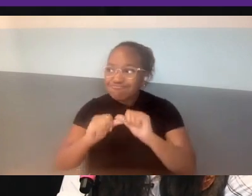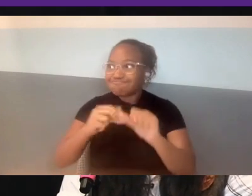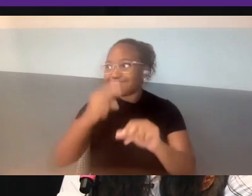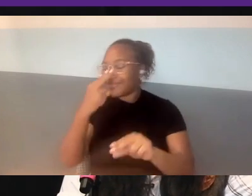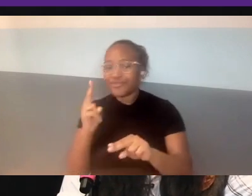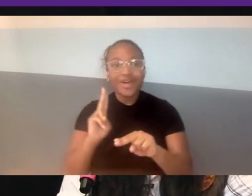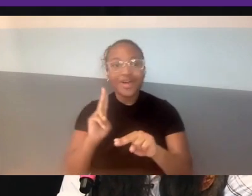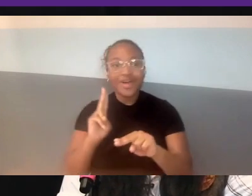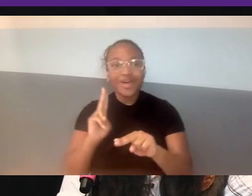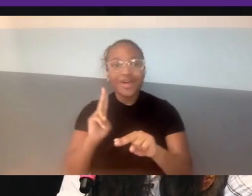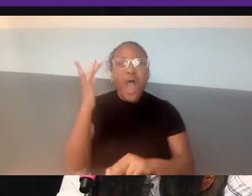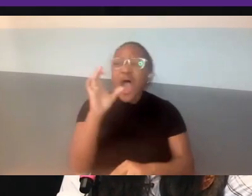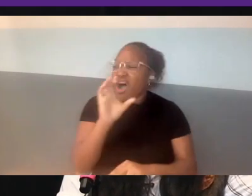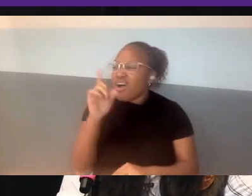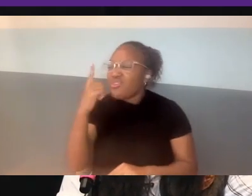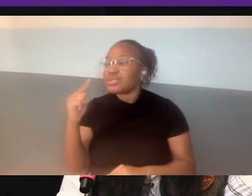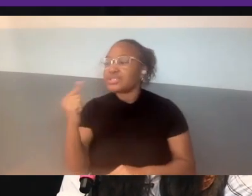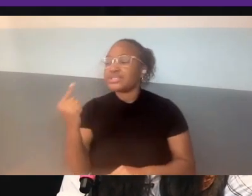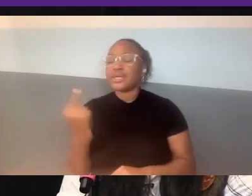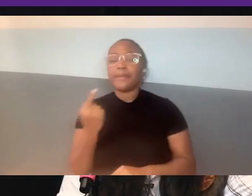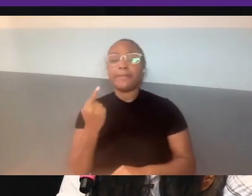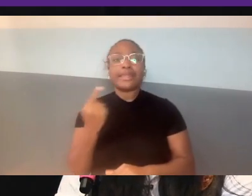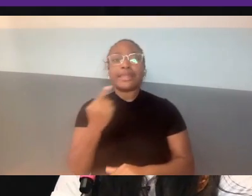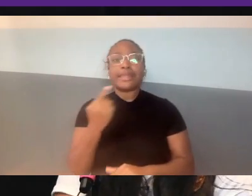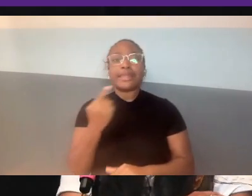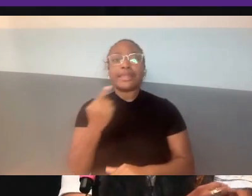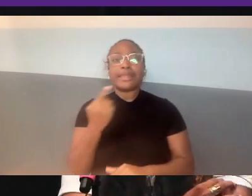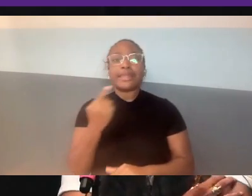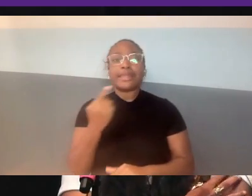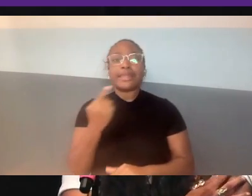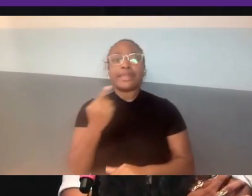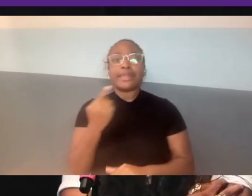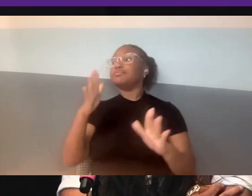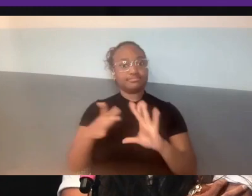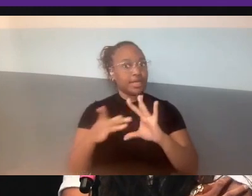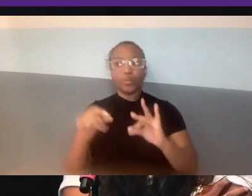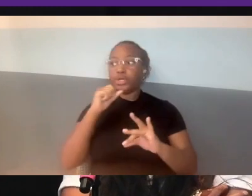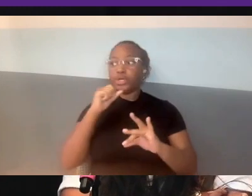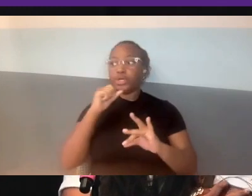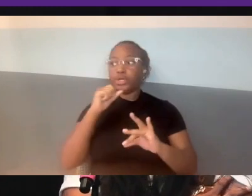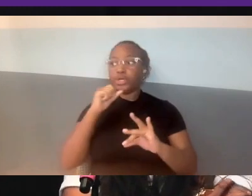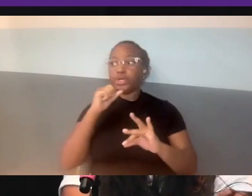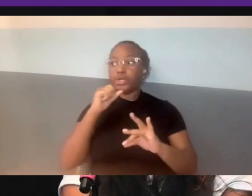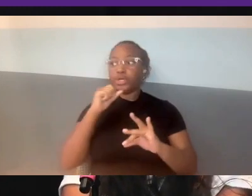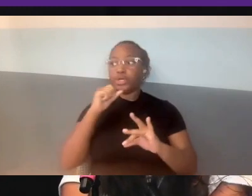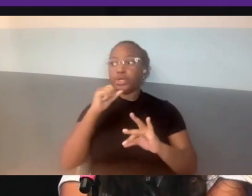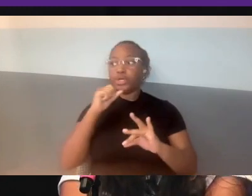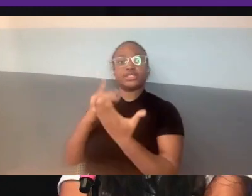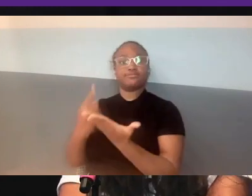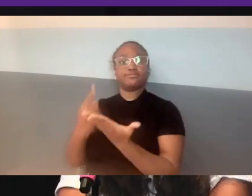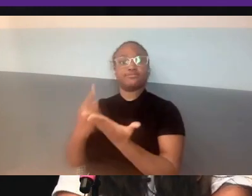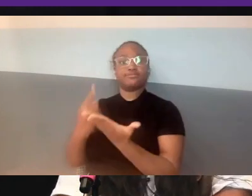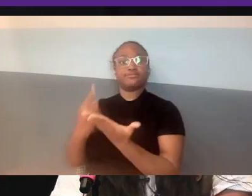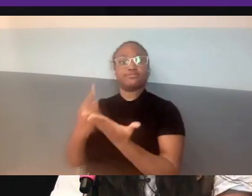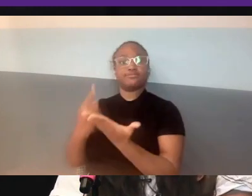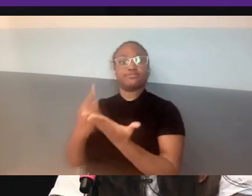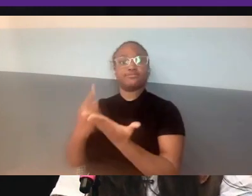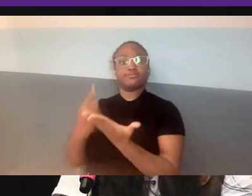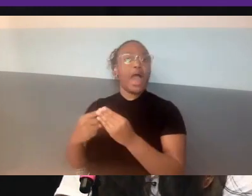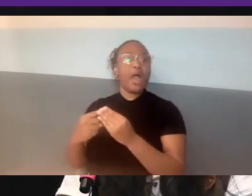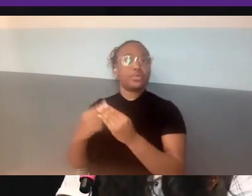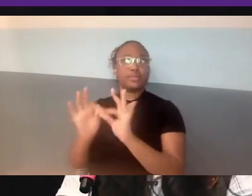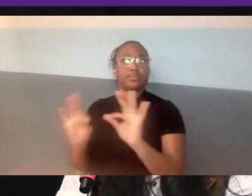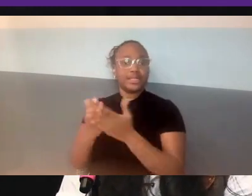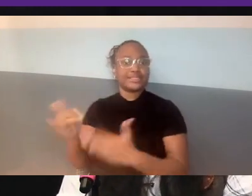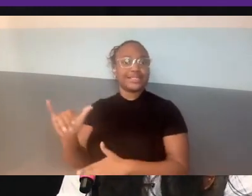don't address significant and hard things that are on the table, like power. I've certainly been set up as the broker. I was